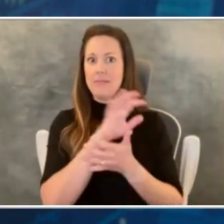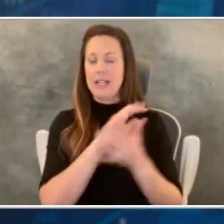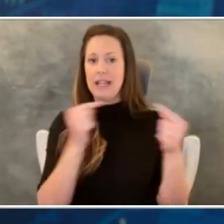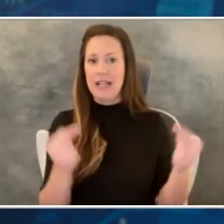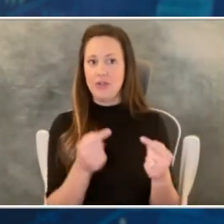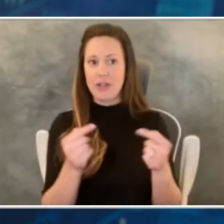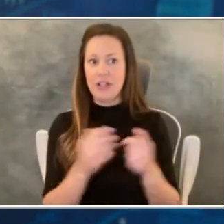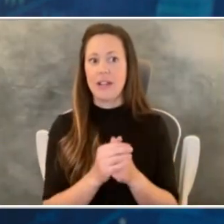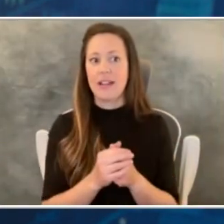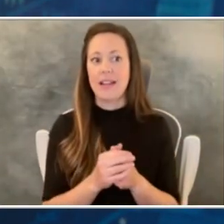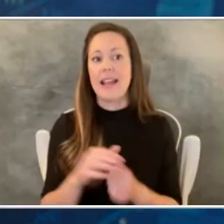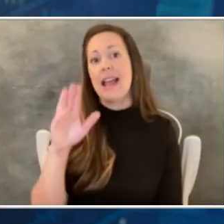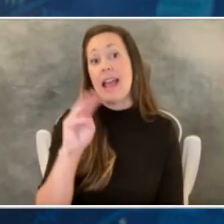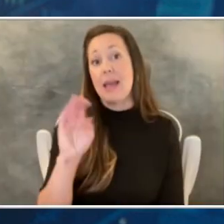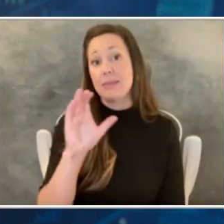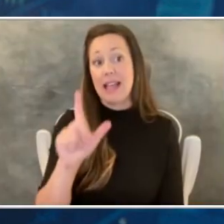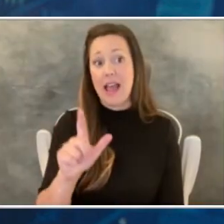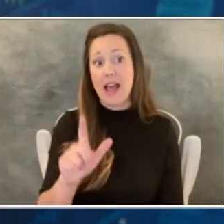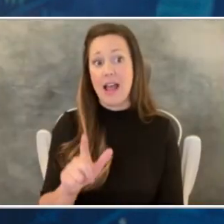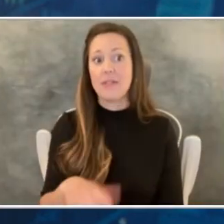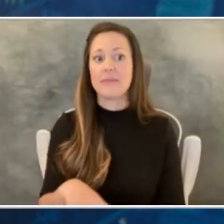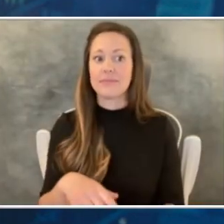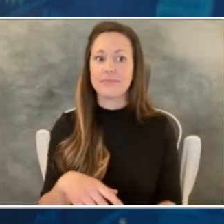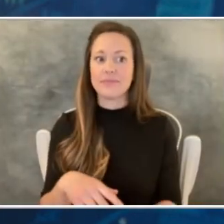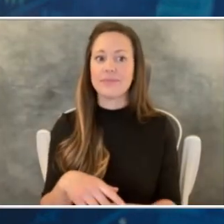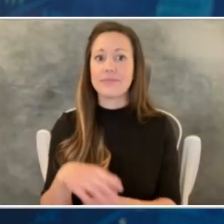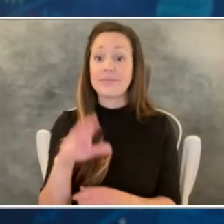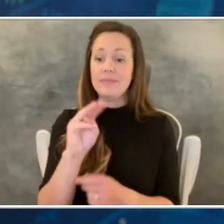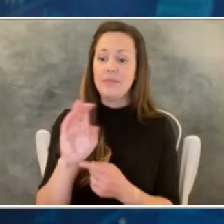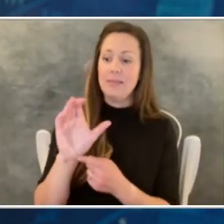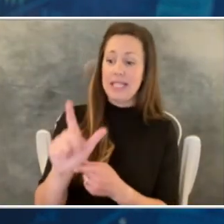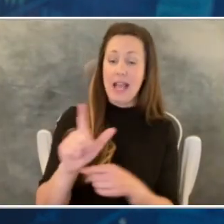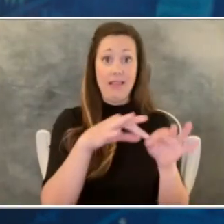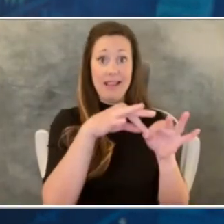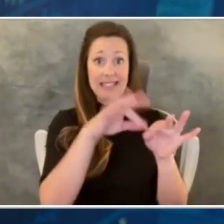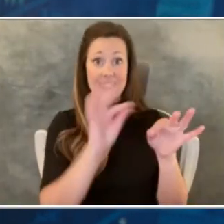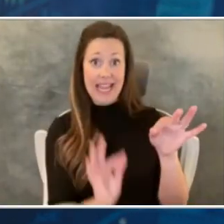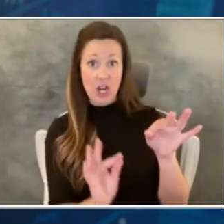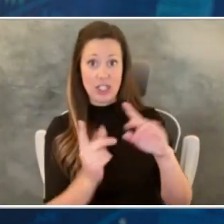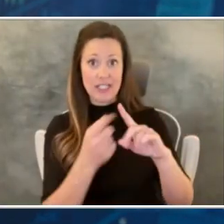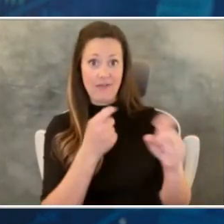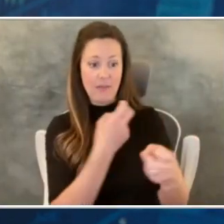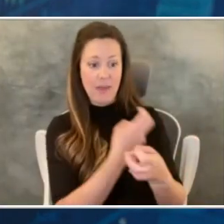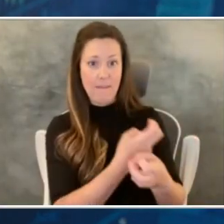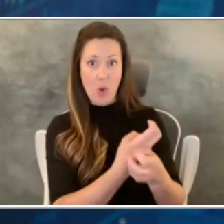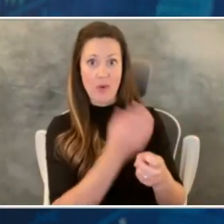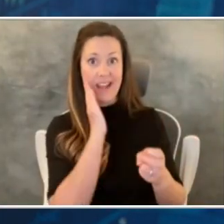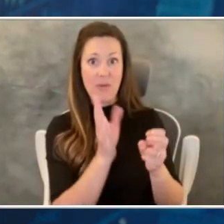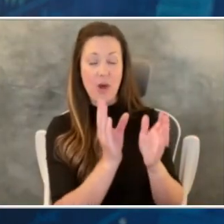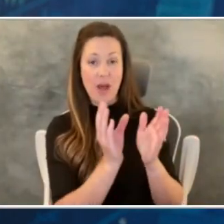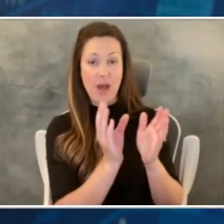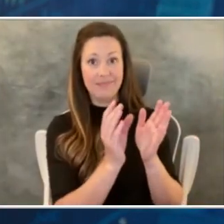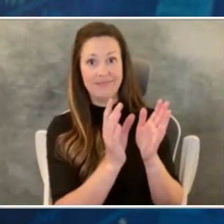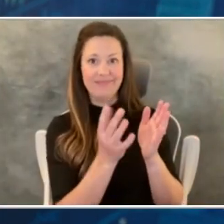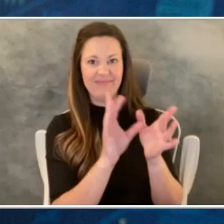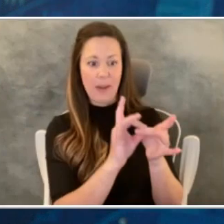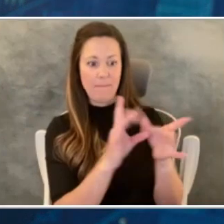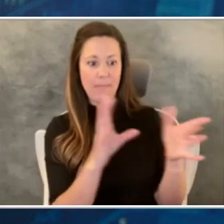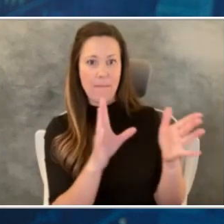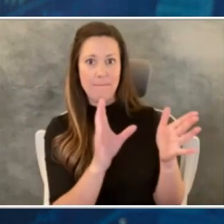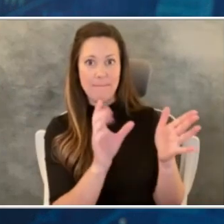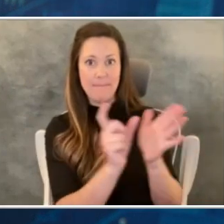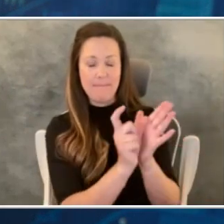MCL, and he actually had what's called a Stender's lesion, where the MCL not only tears off of the tibia, it actually flips over some of the hamstring tendons. So that makes it particularly